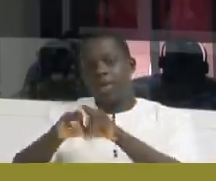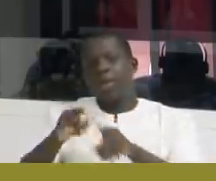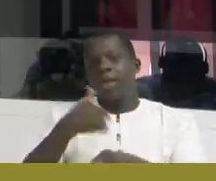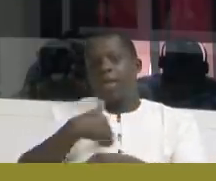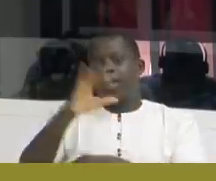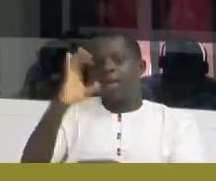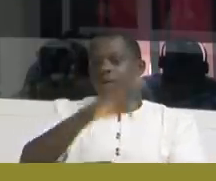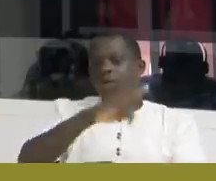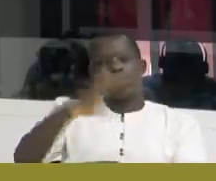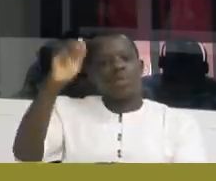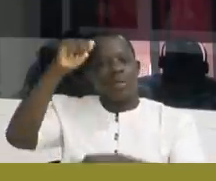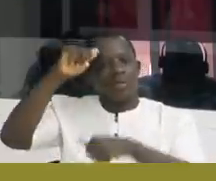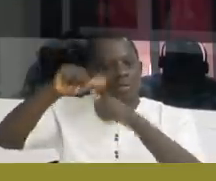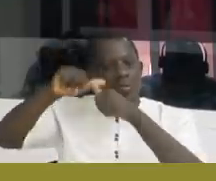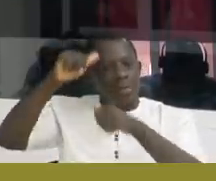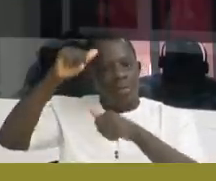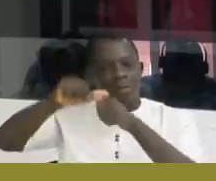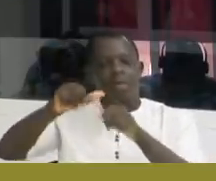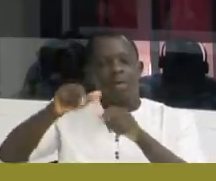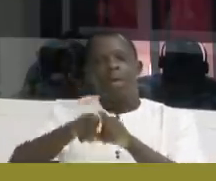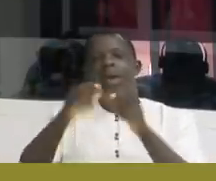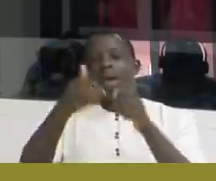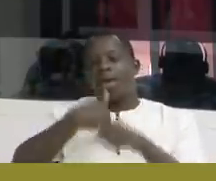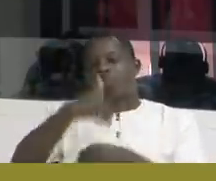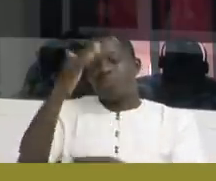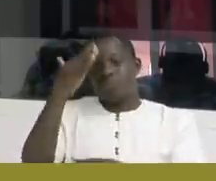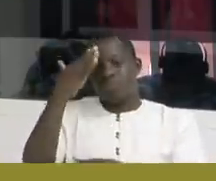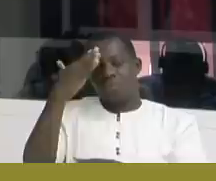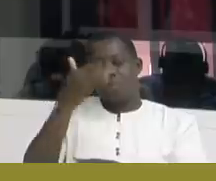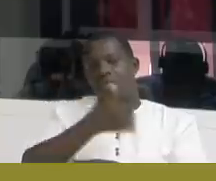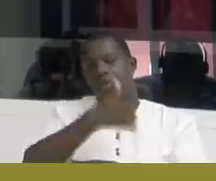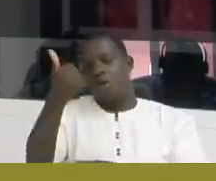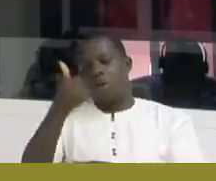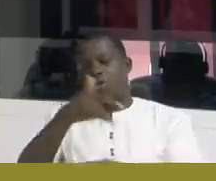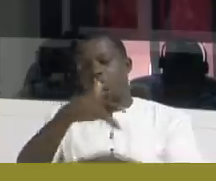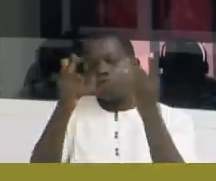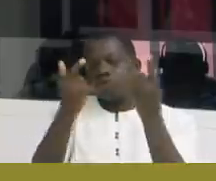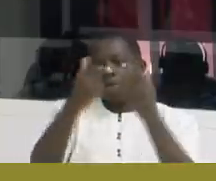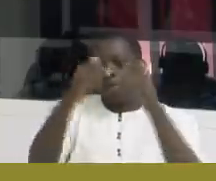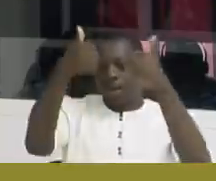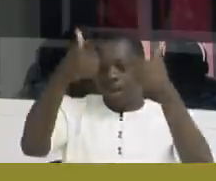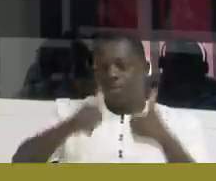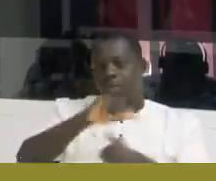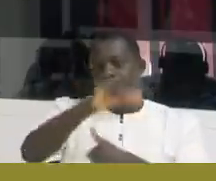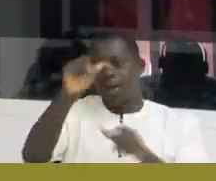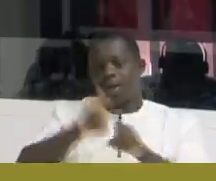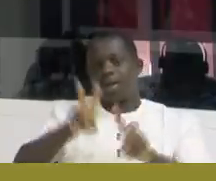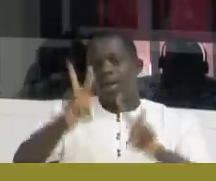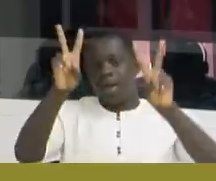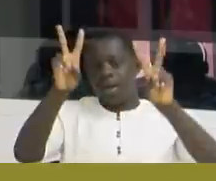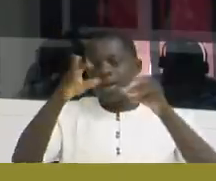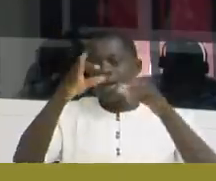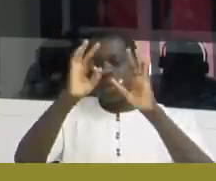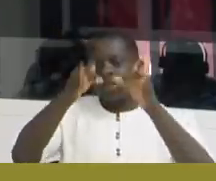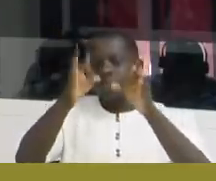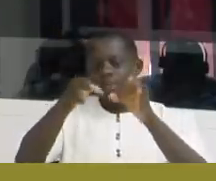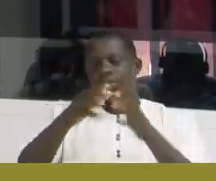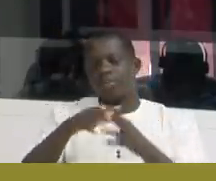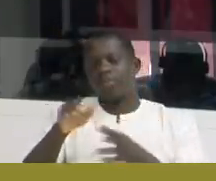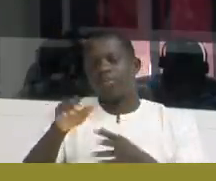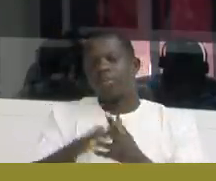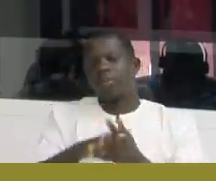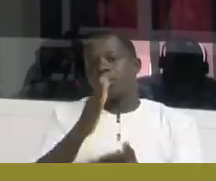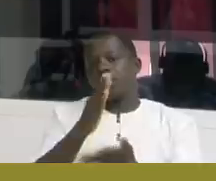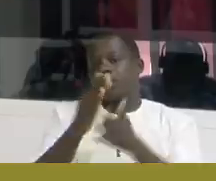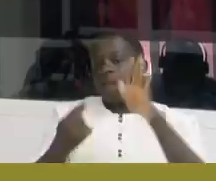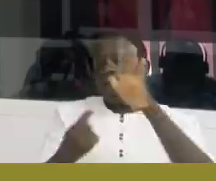cannot recall them off the top of my head. I do know that some of them happened and Jammeh did explain. But the